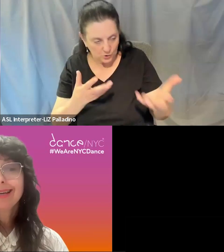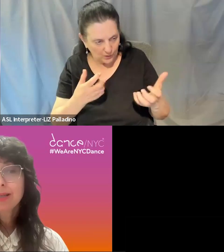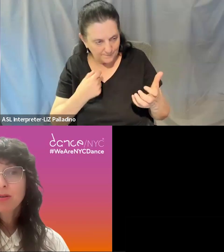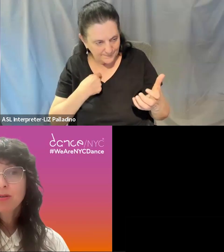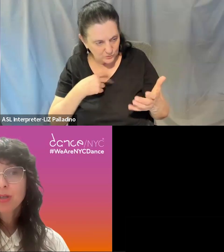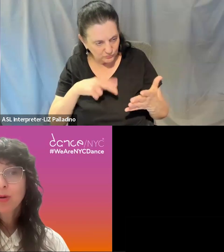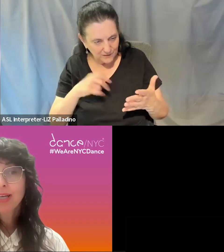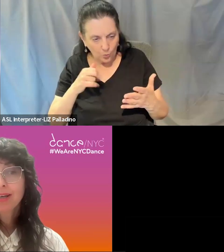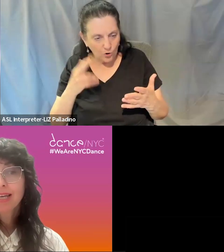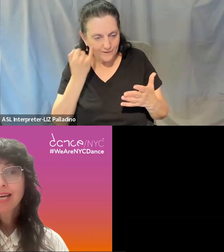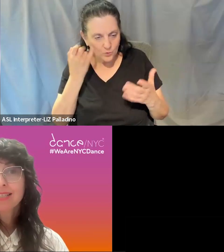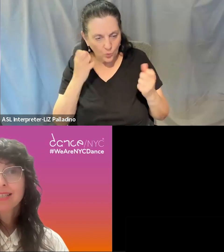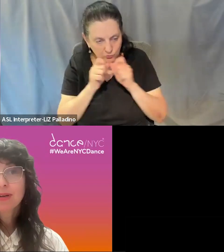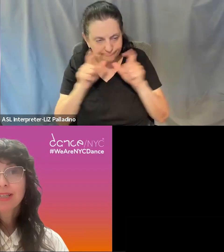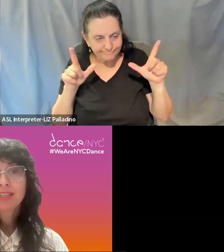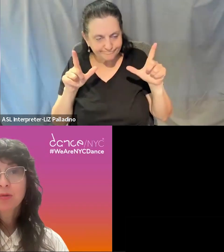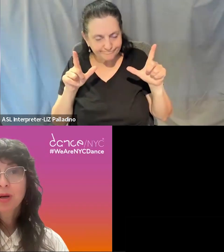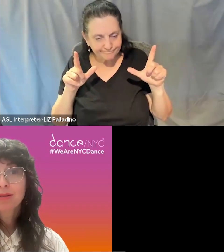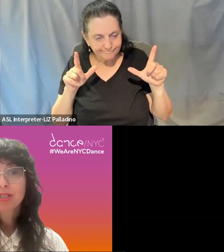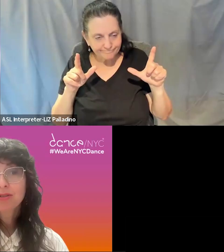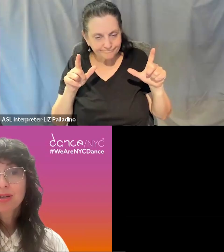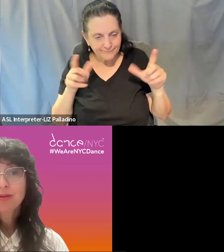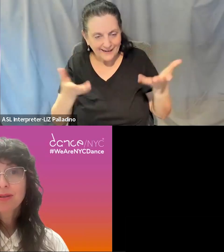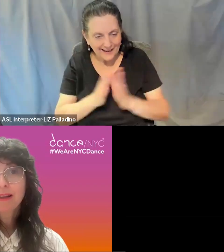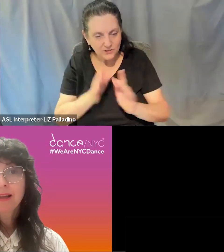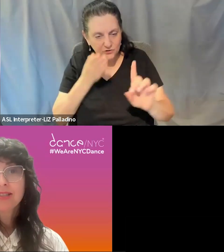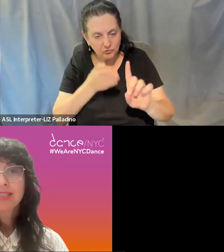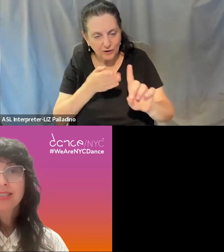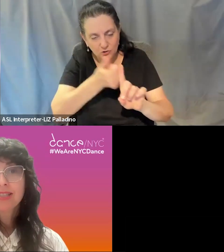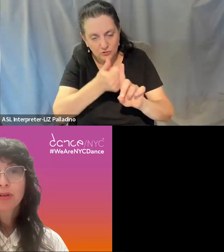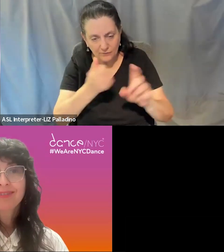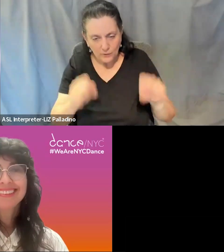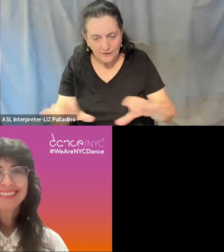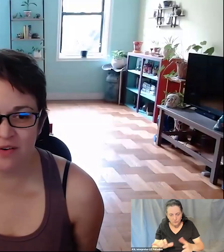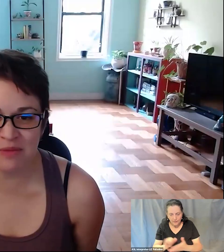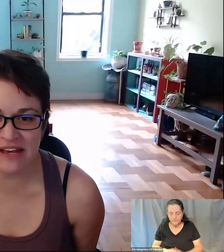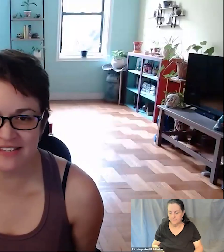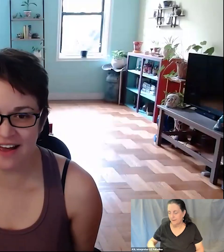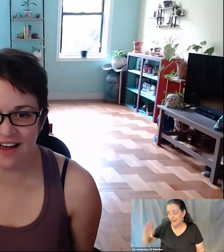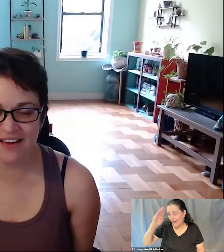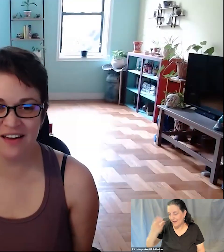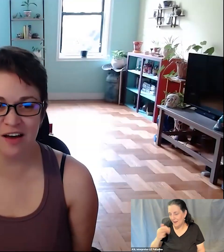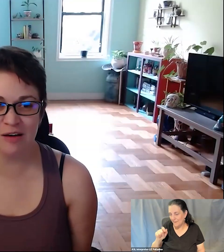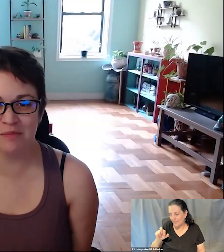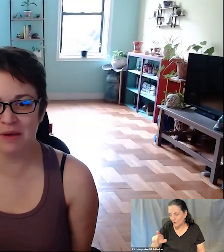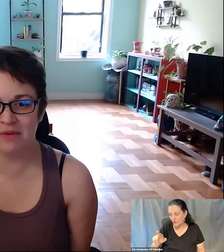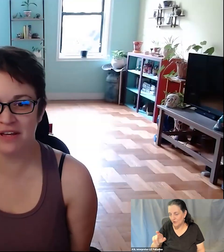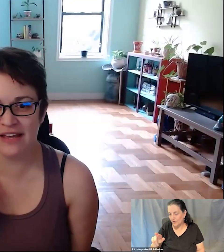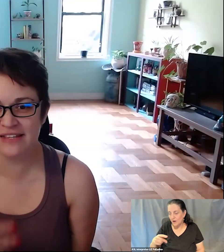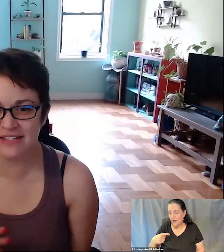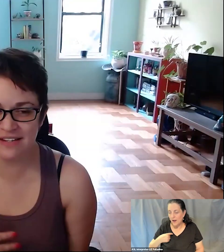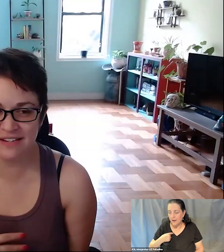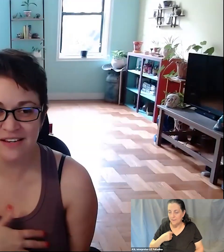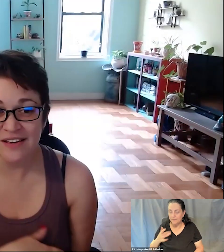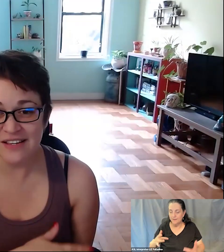would like to unmute you and ask it directly, you're welcome to do so. Sure. Just give a brief. I'm Heather Robles. I am